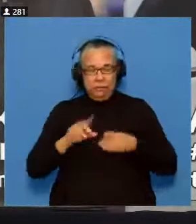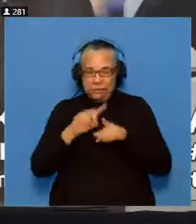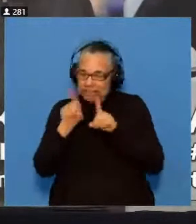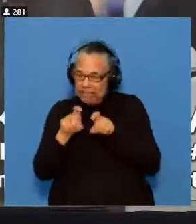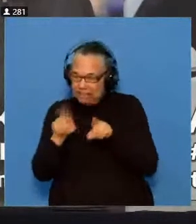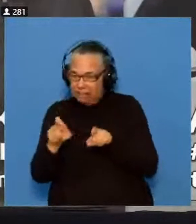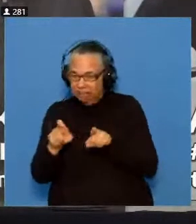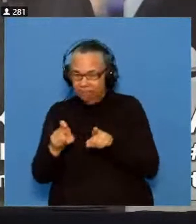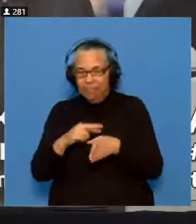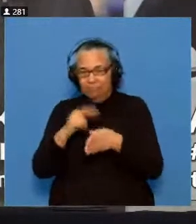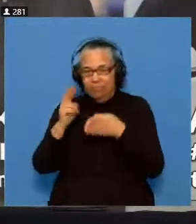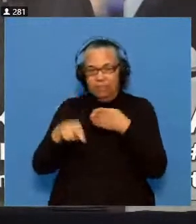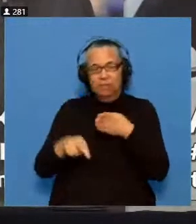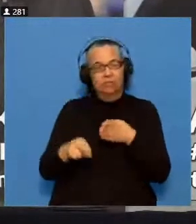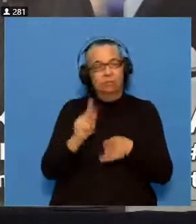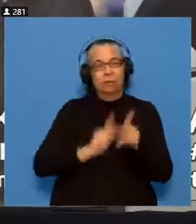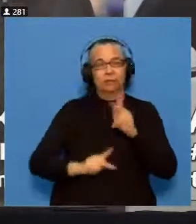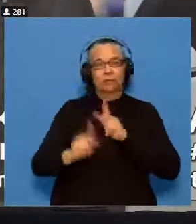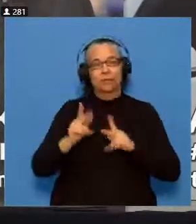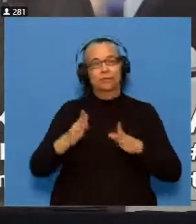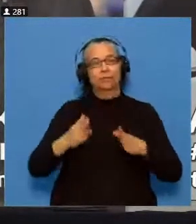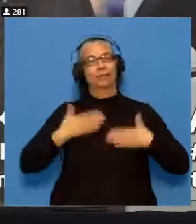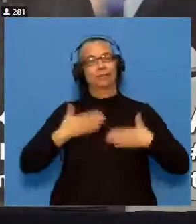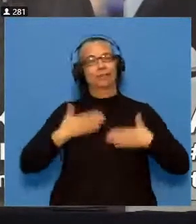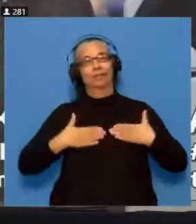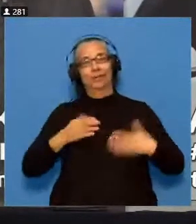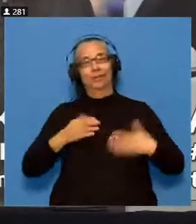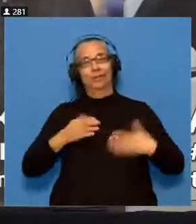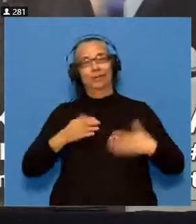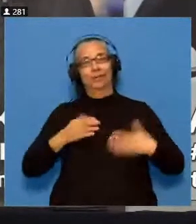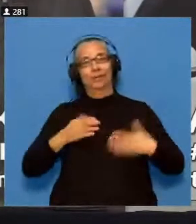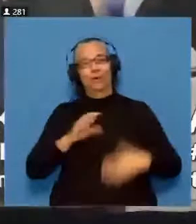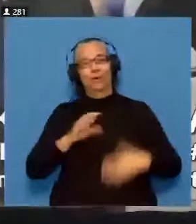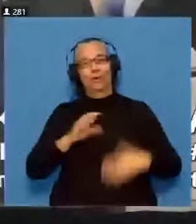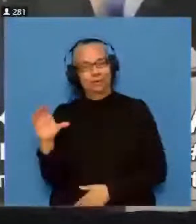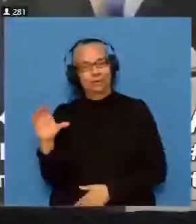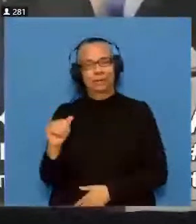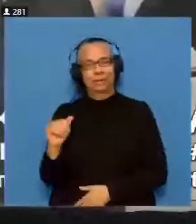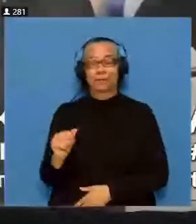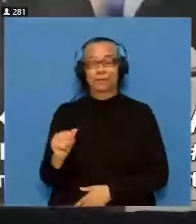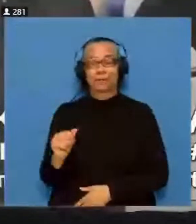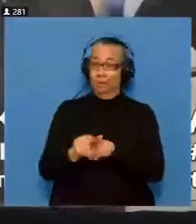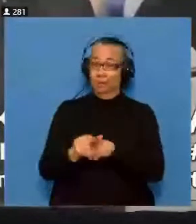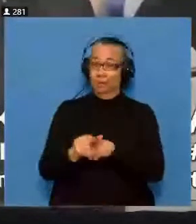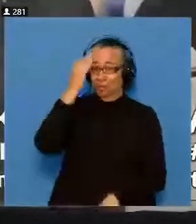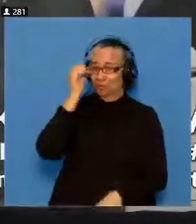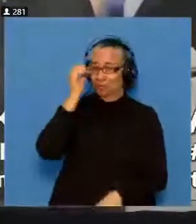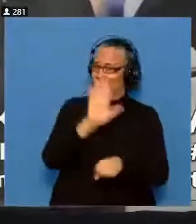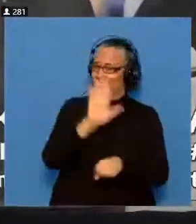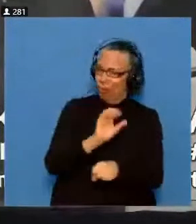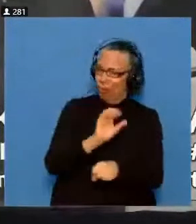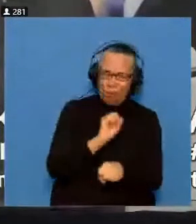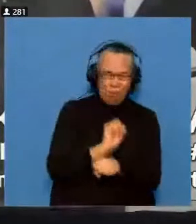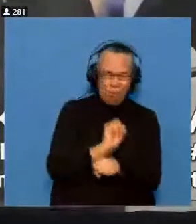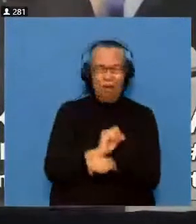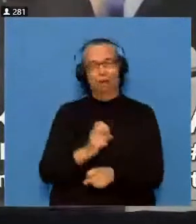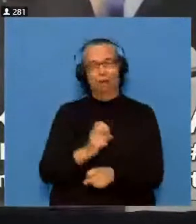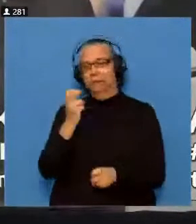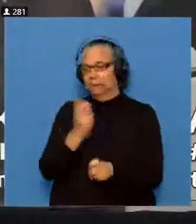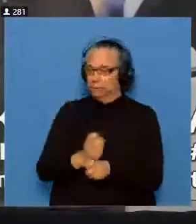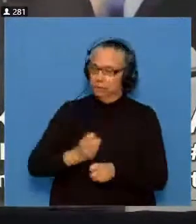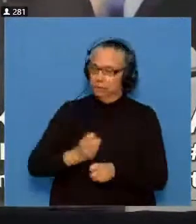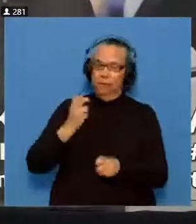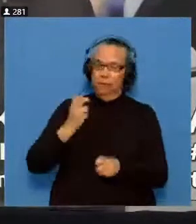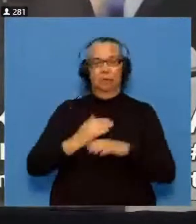their loved ones. I also know that the work they've been doing to help us contain this outbreak has been difficult and taxing on them